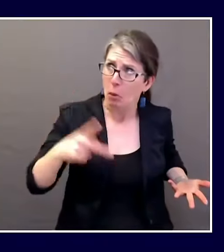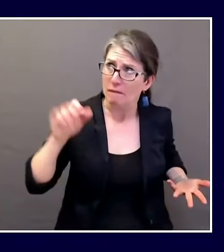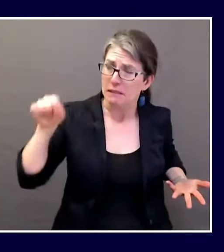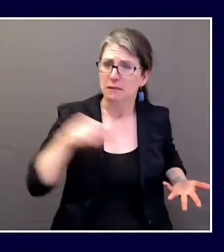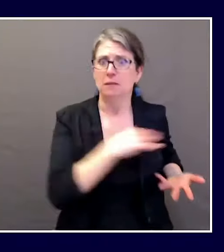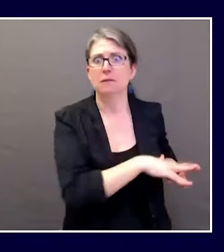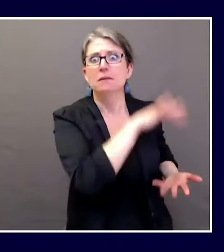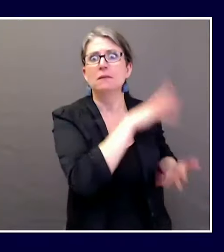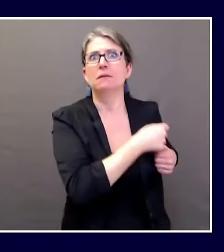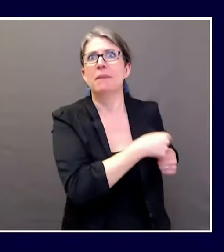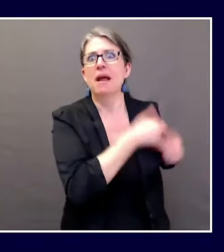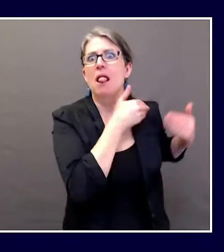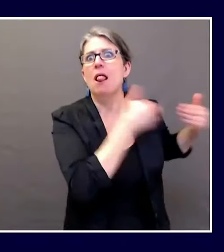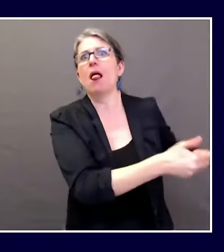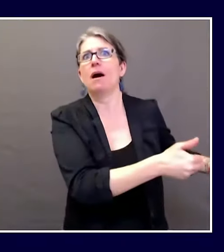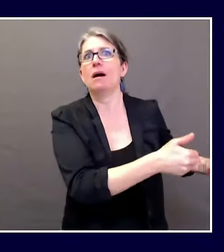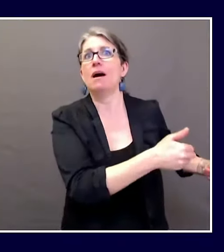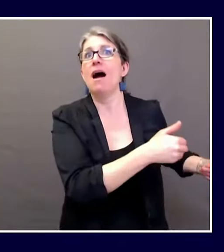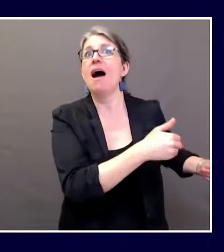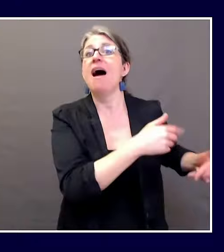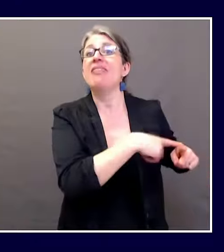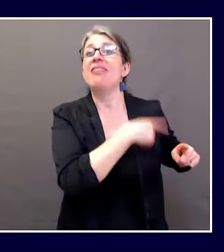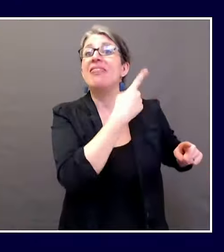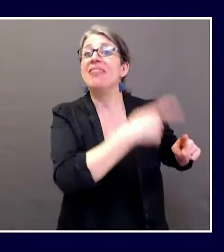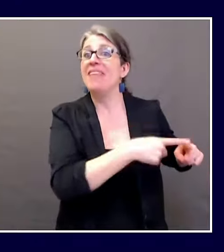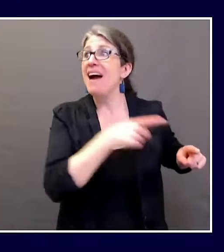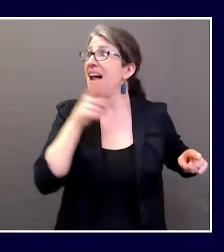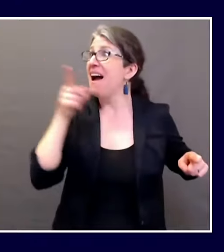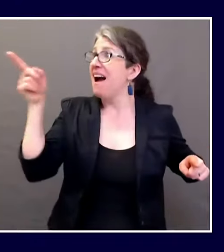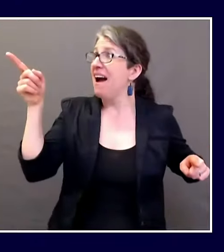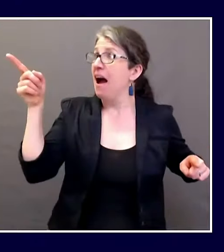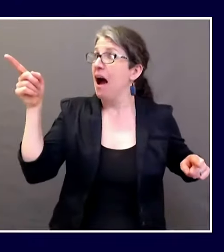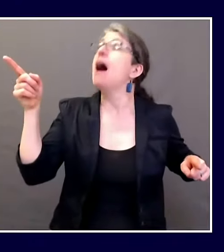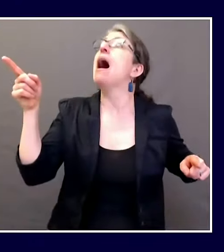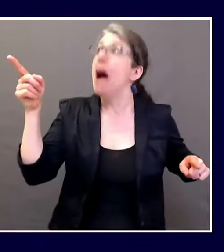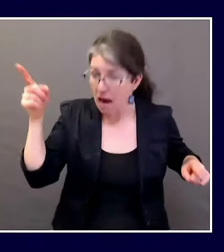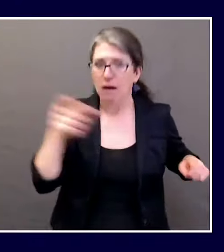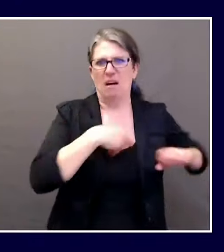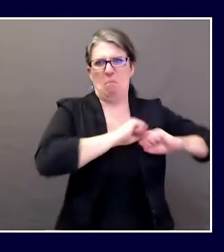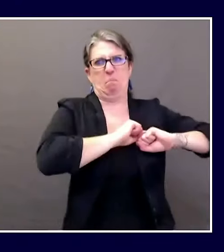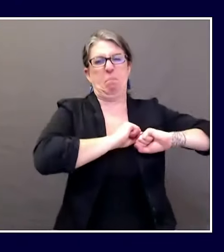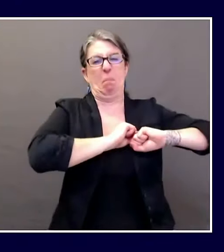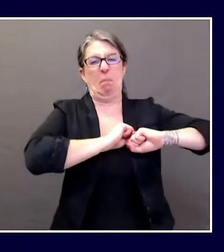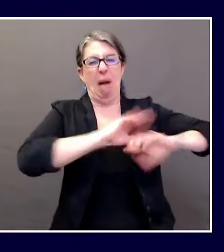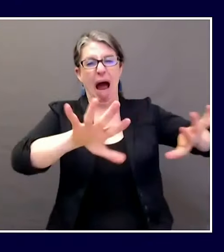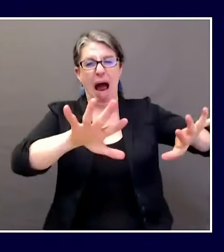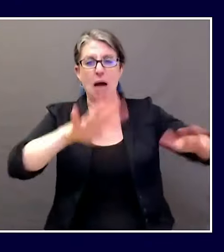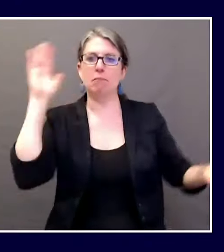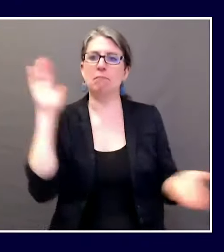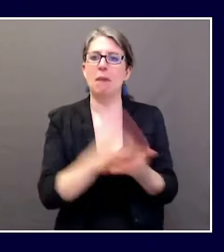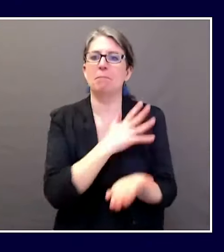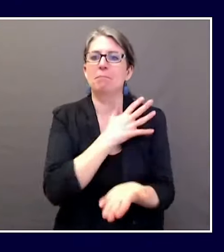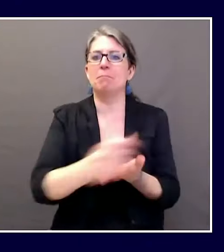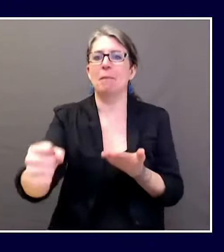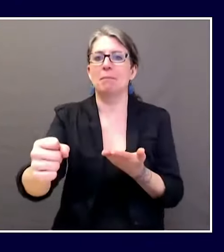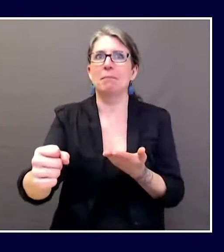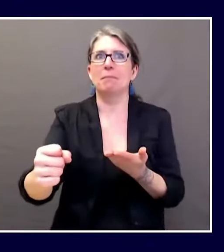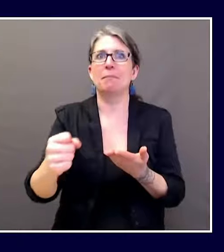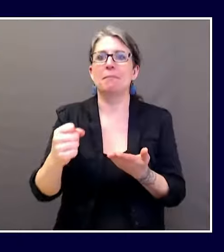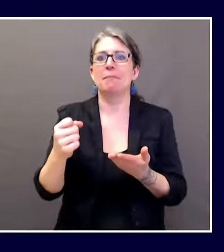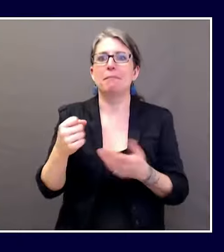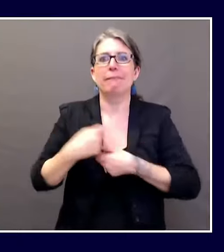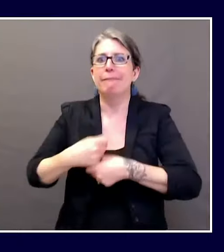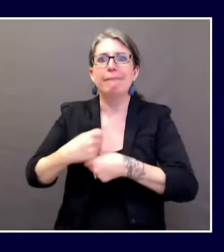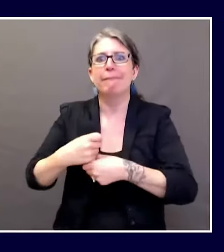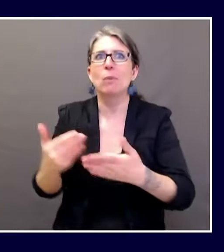to states so we could get it into arms as quickly as possible. Having depleted that supply, they were now left with recreating that supply. And